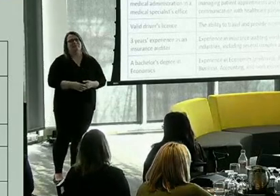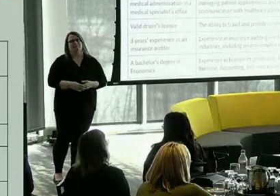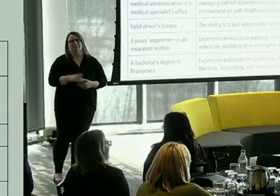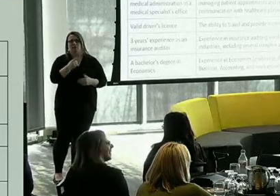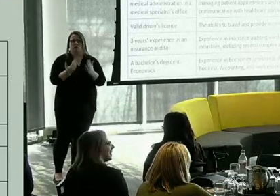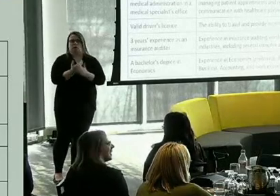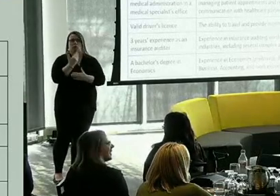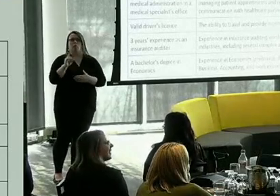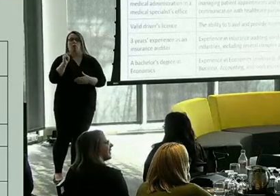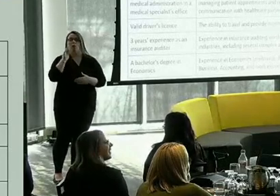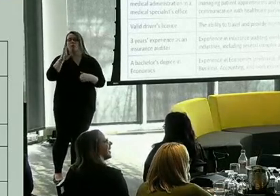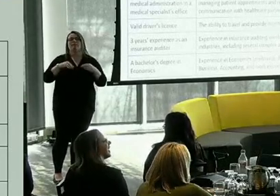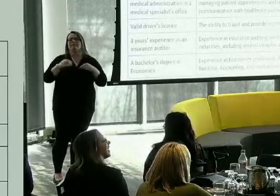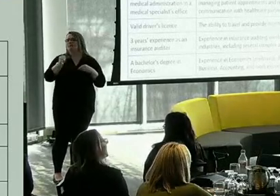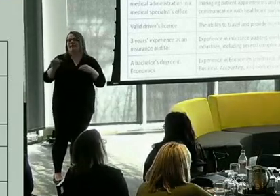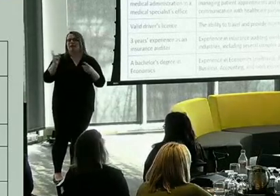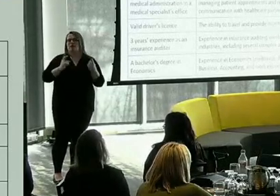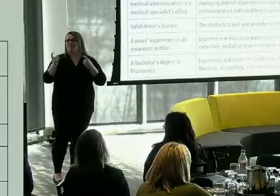I will take any questions.